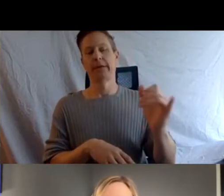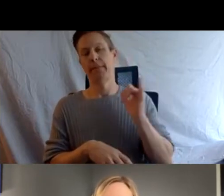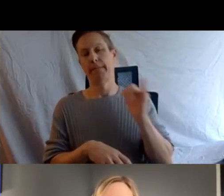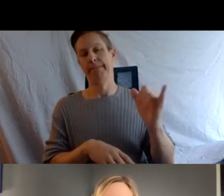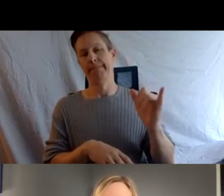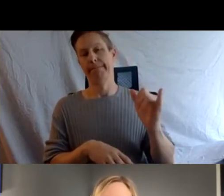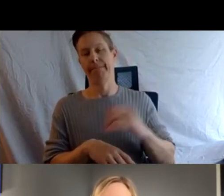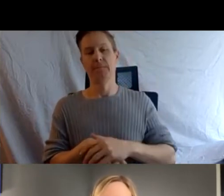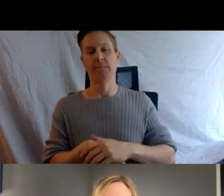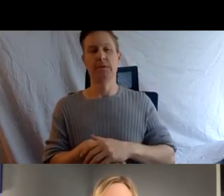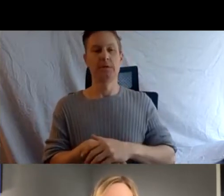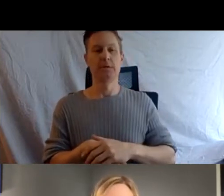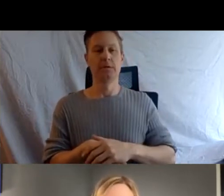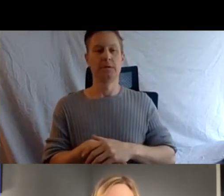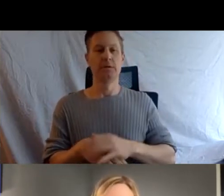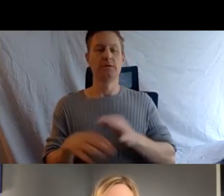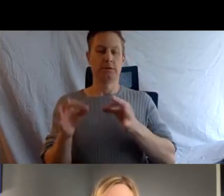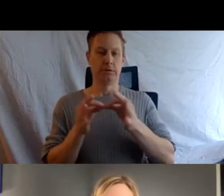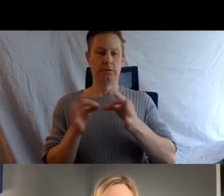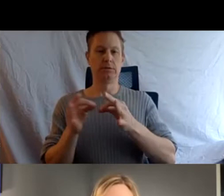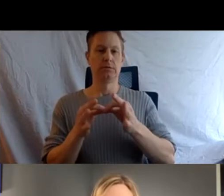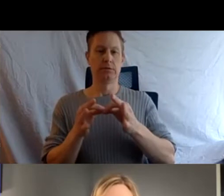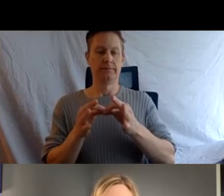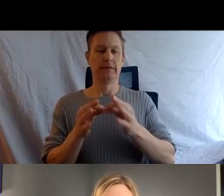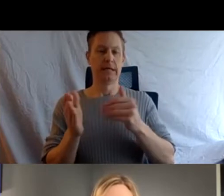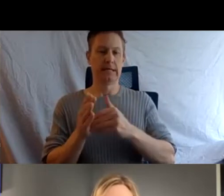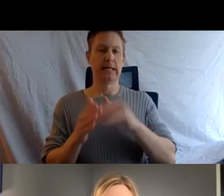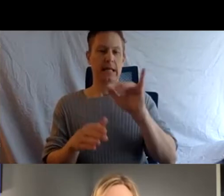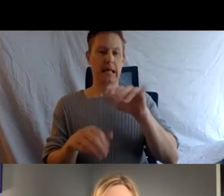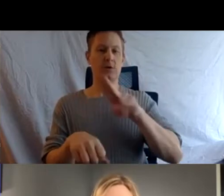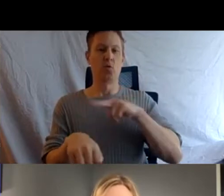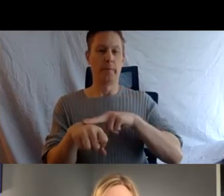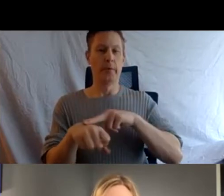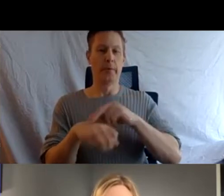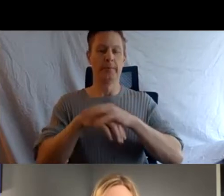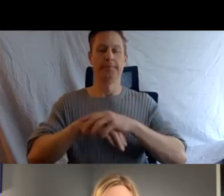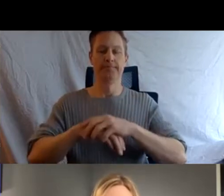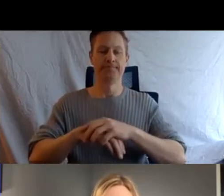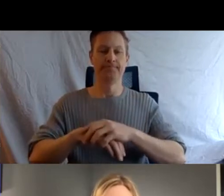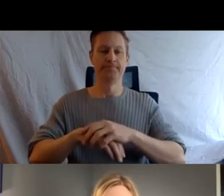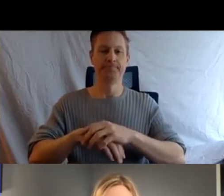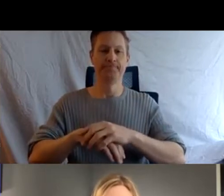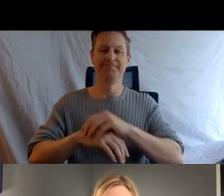said, redefining that normal. Yeah, I love that.